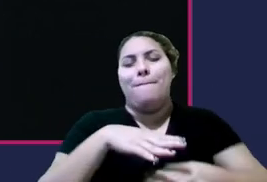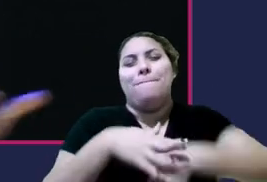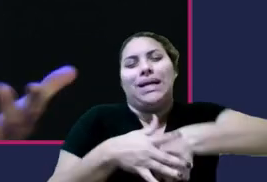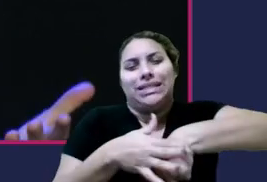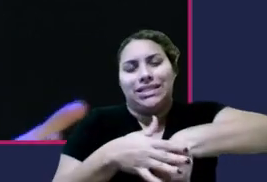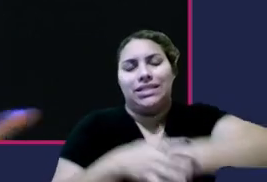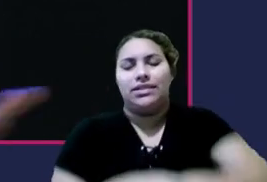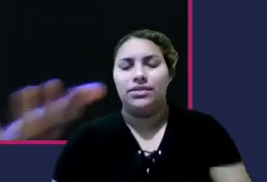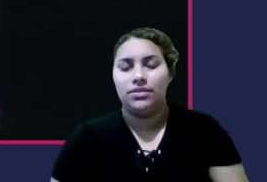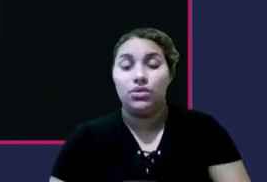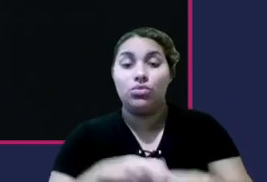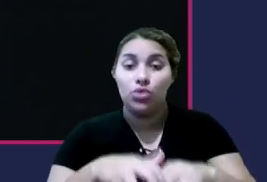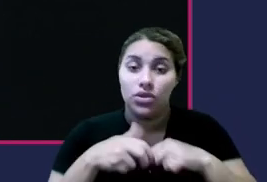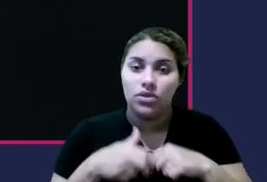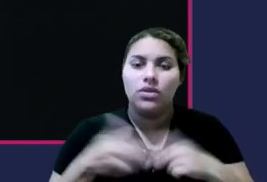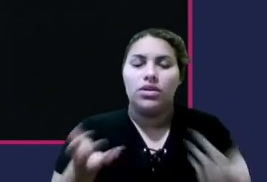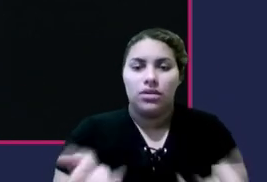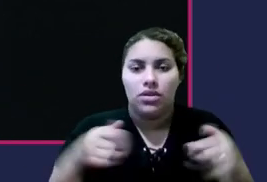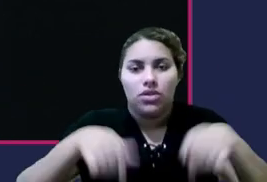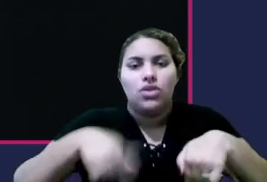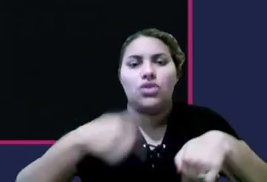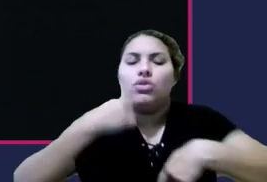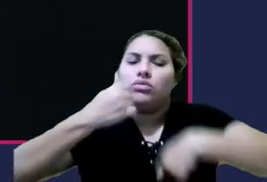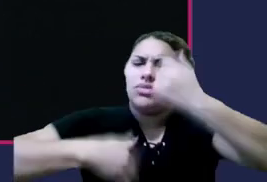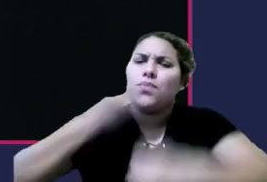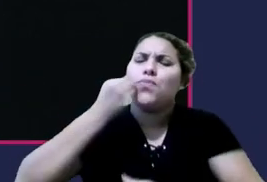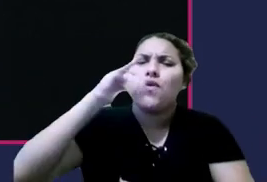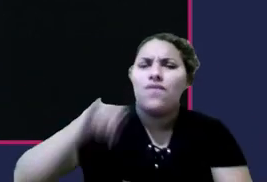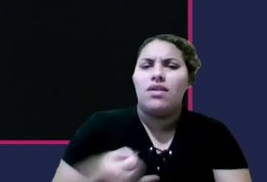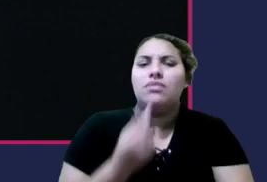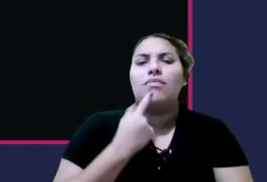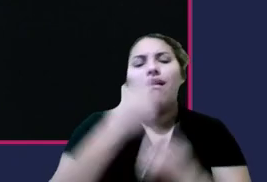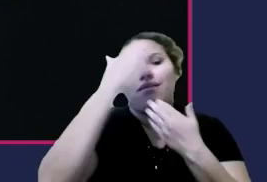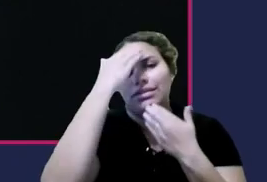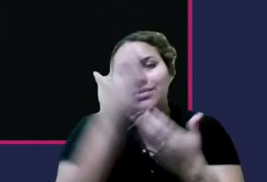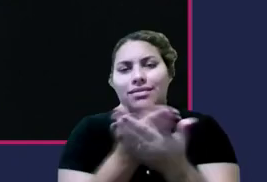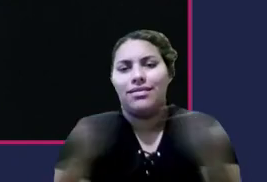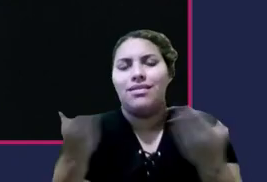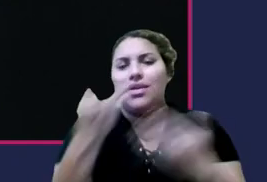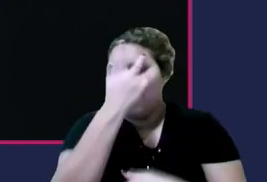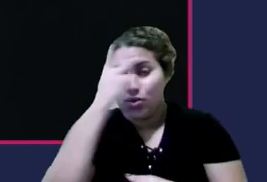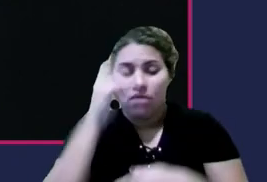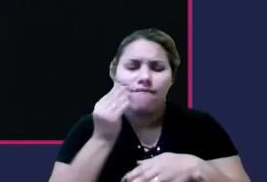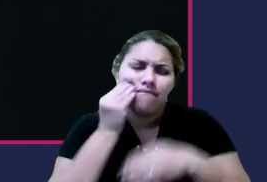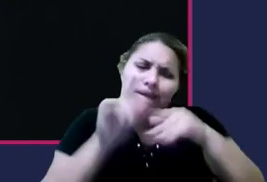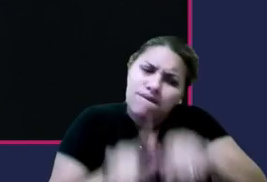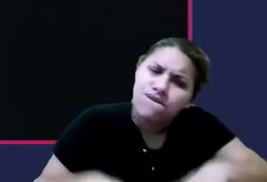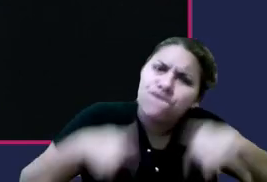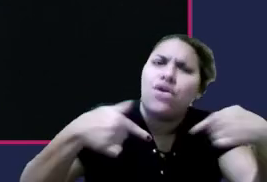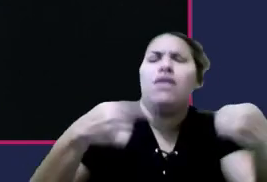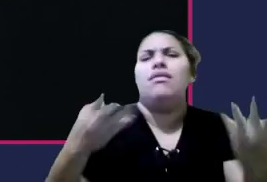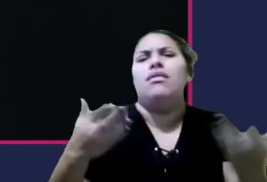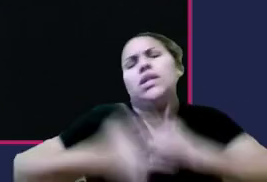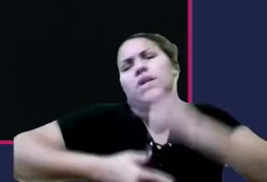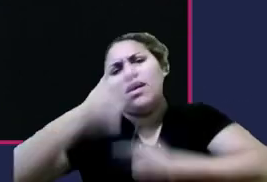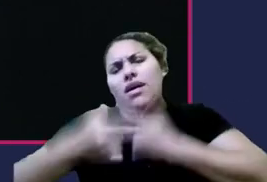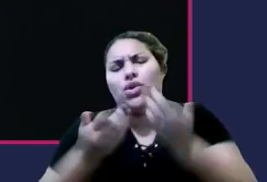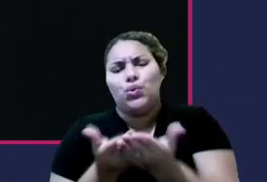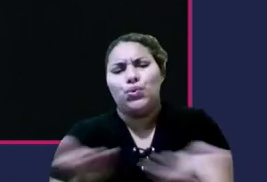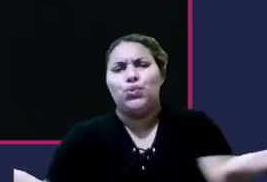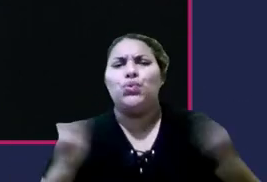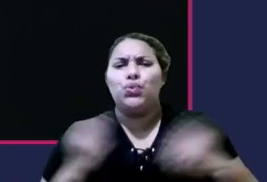something that in practice is still not there for the patients. So I'd like to thank the Congress members